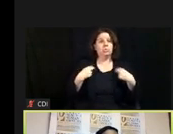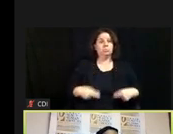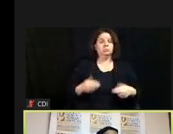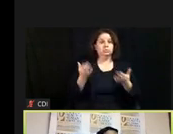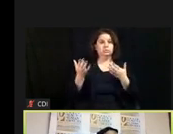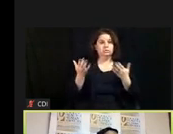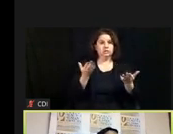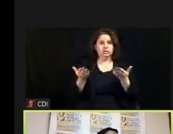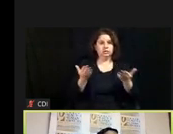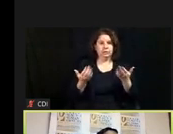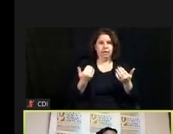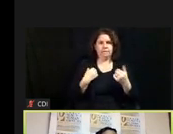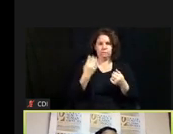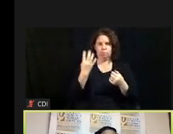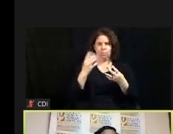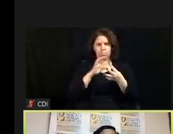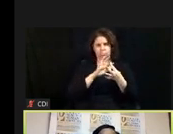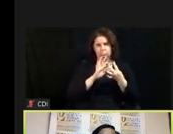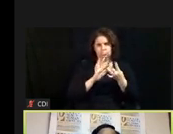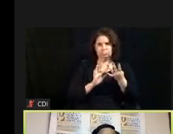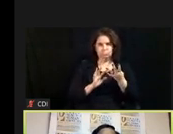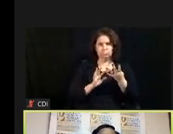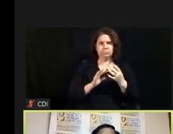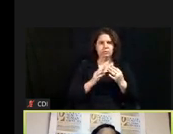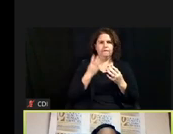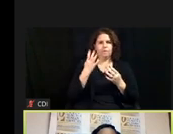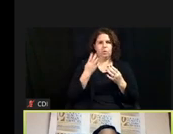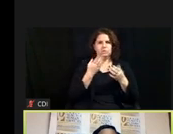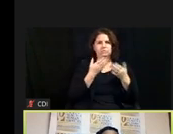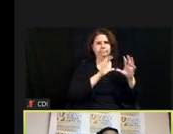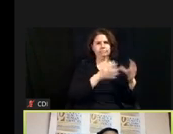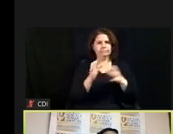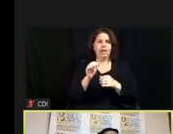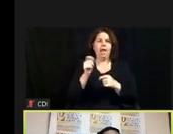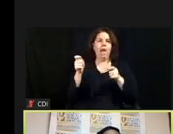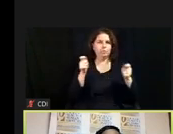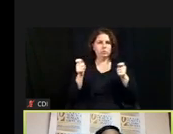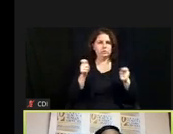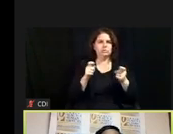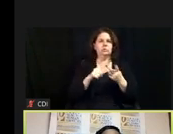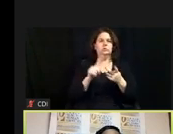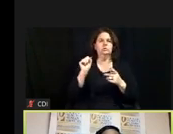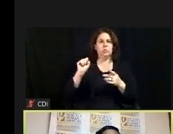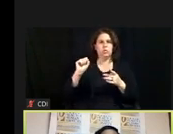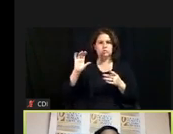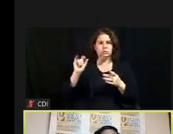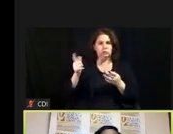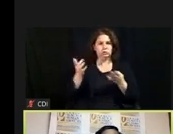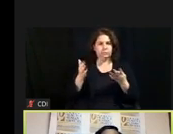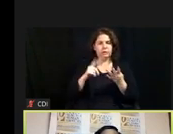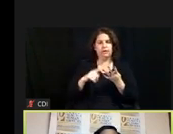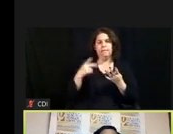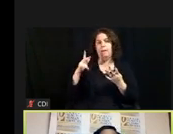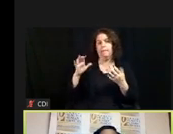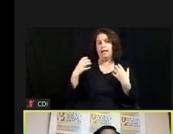divisions: administration, social services, public health, and behavioral health and recovery services. Next slide.